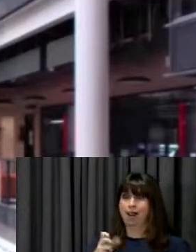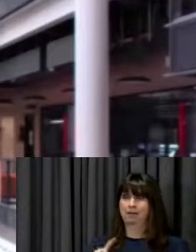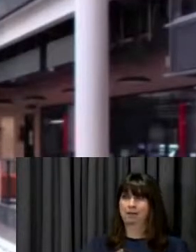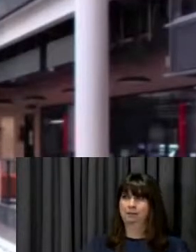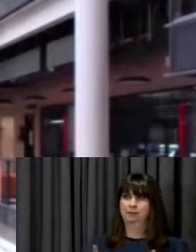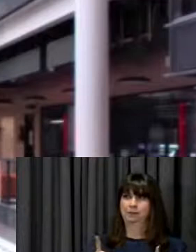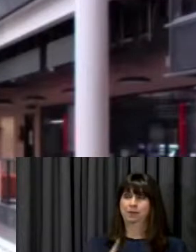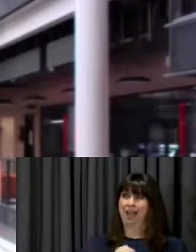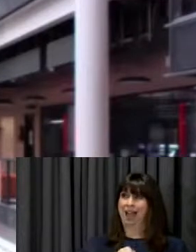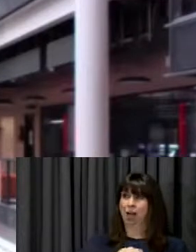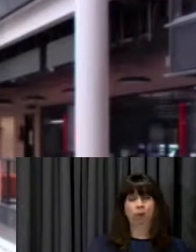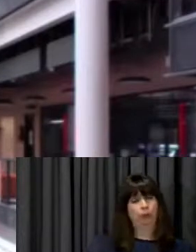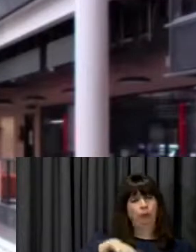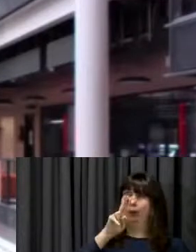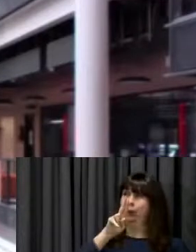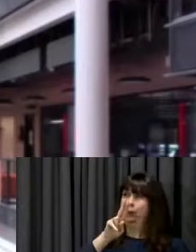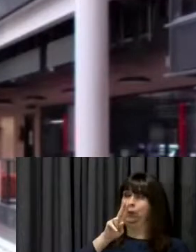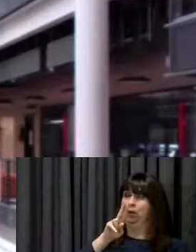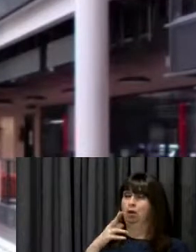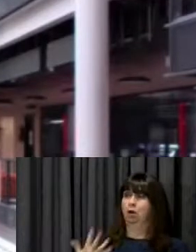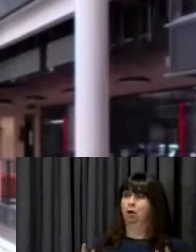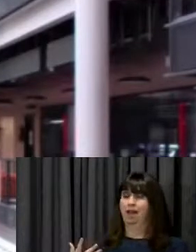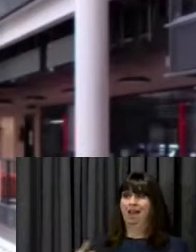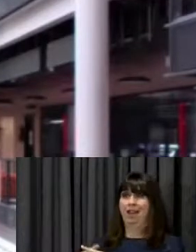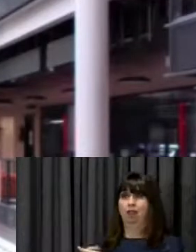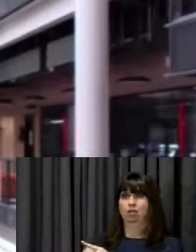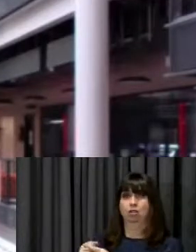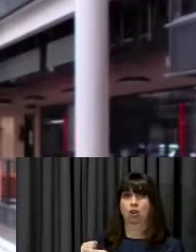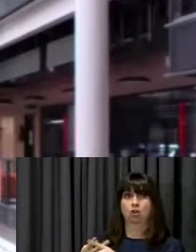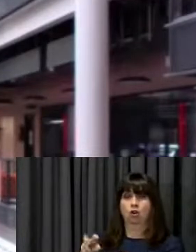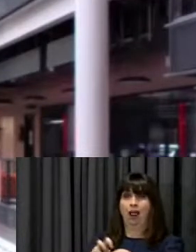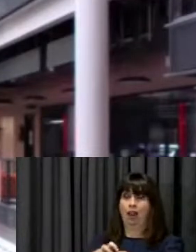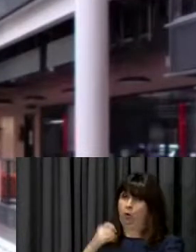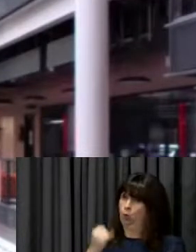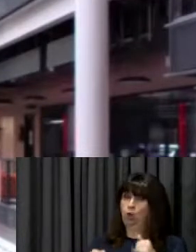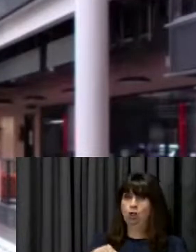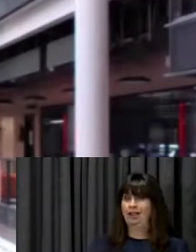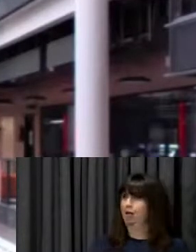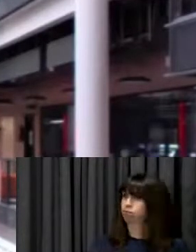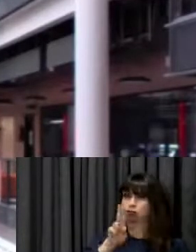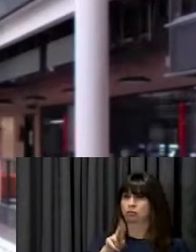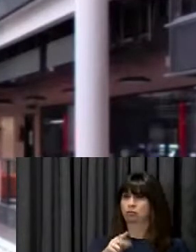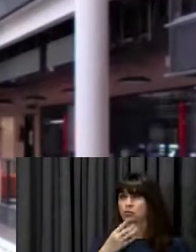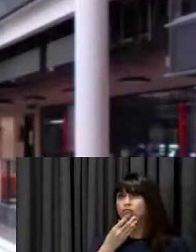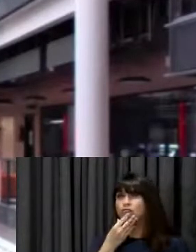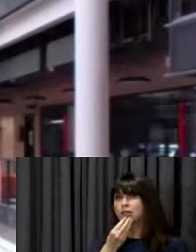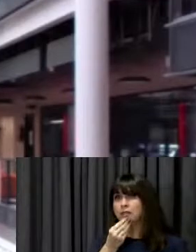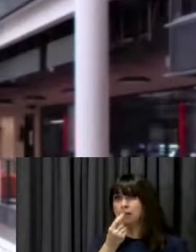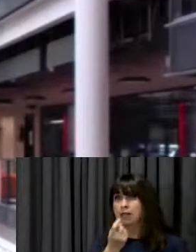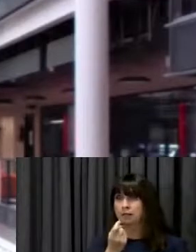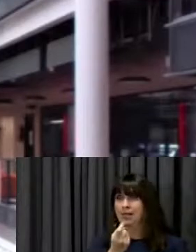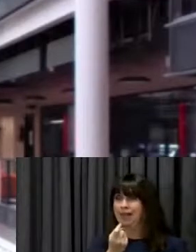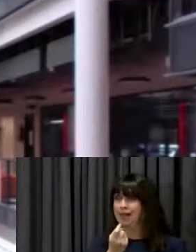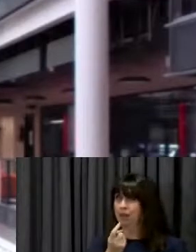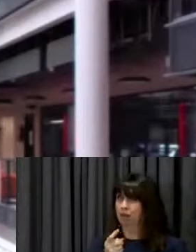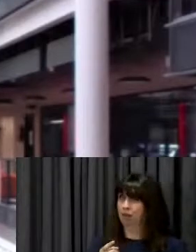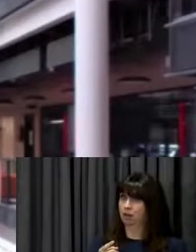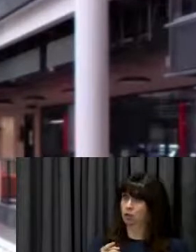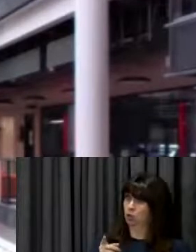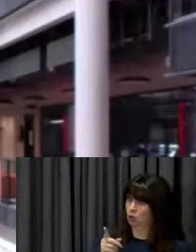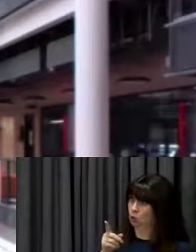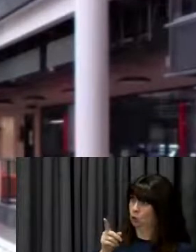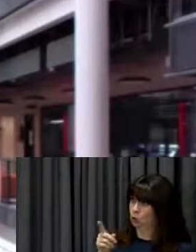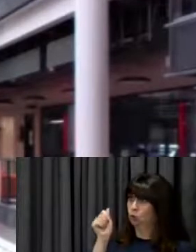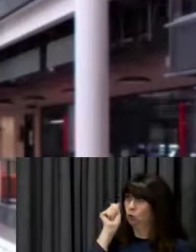Our case rate is way higher than that in England, Scotland and Northern Ireland. And yet we're going into a Christmas period that you have